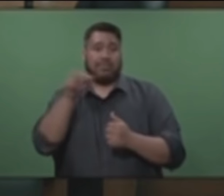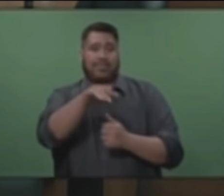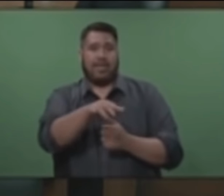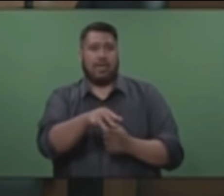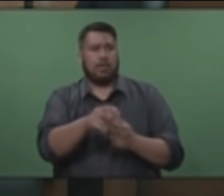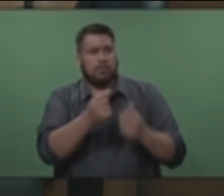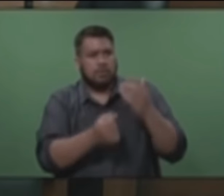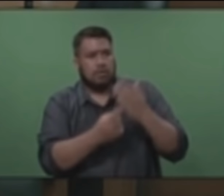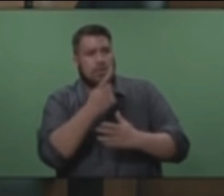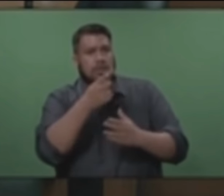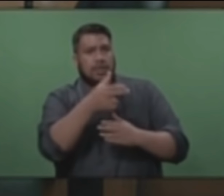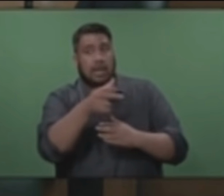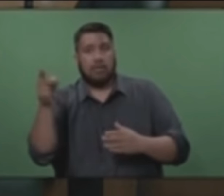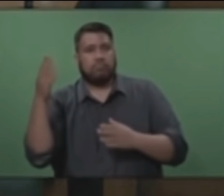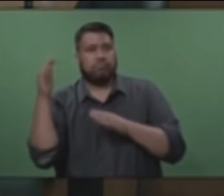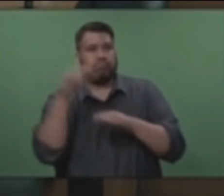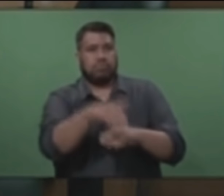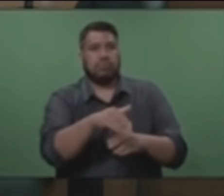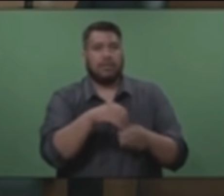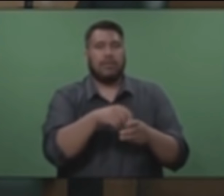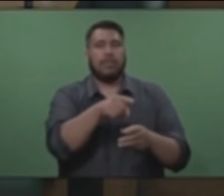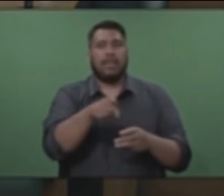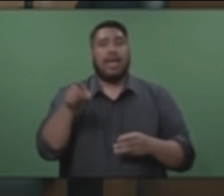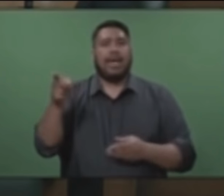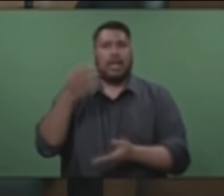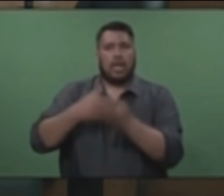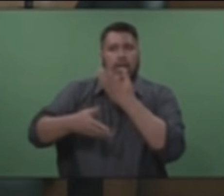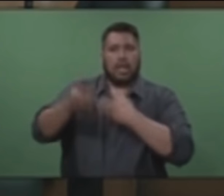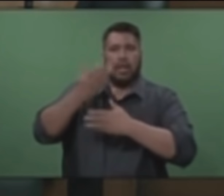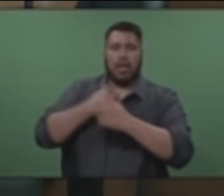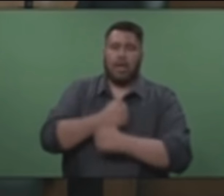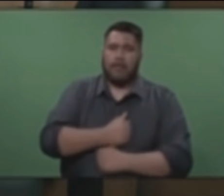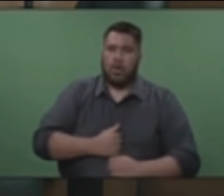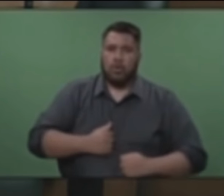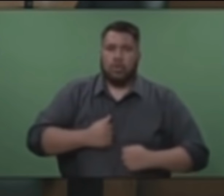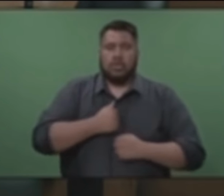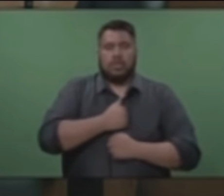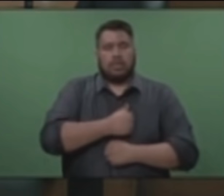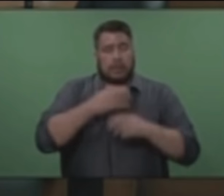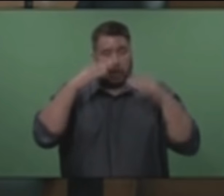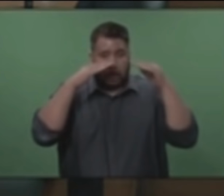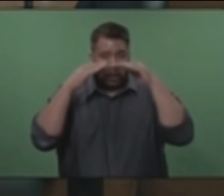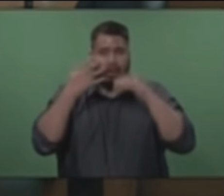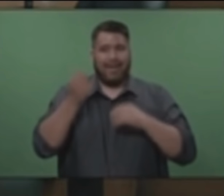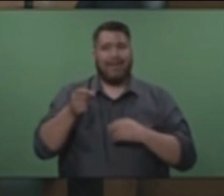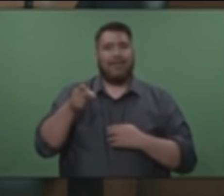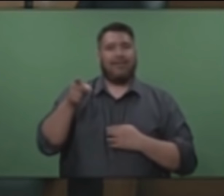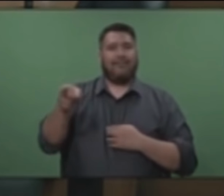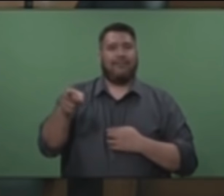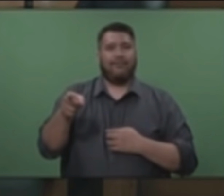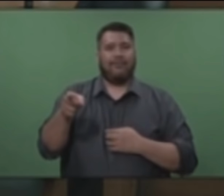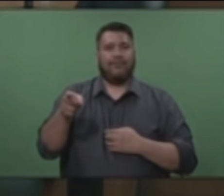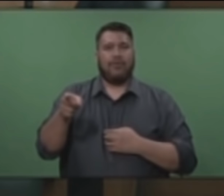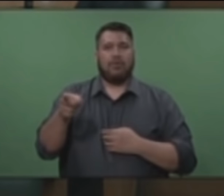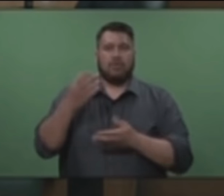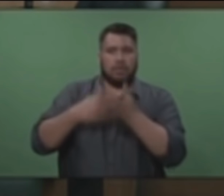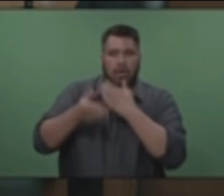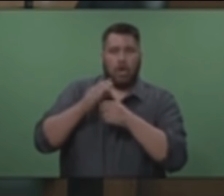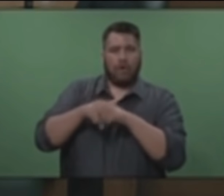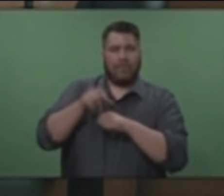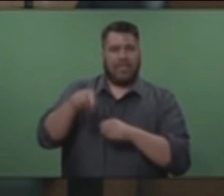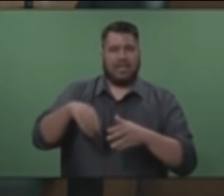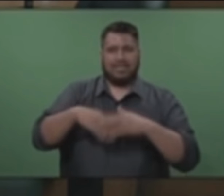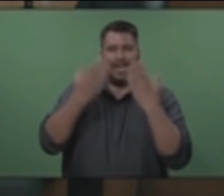shootings. He was emotional as he told me about what it was like that day. He's